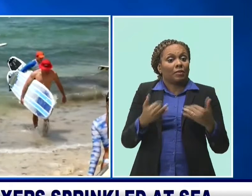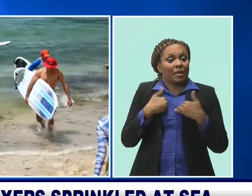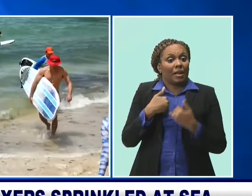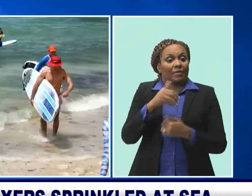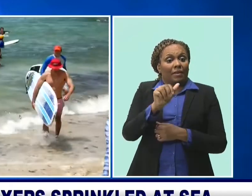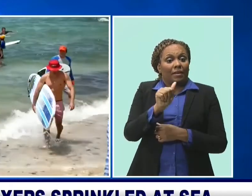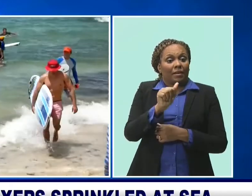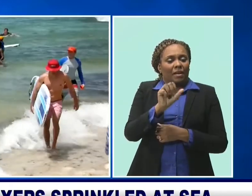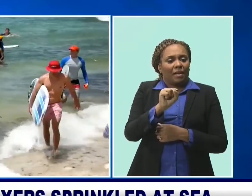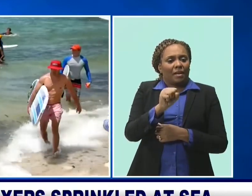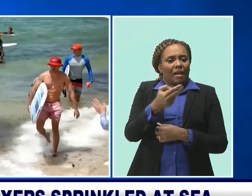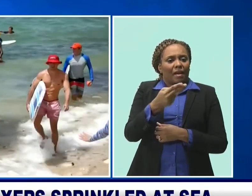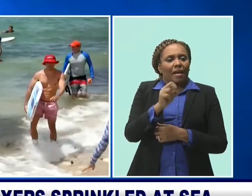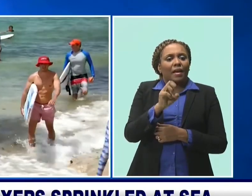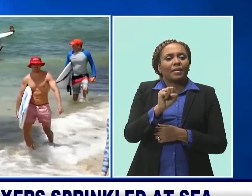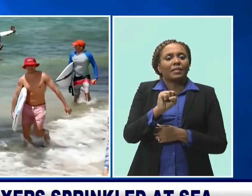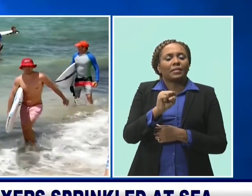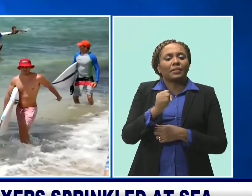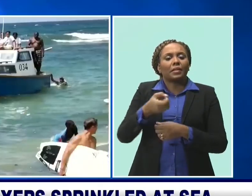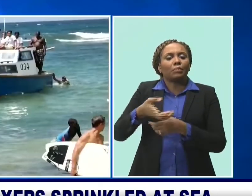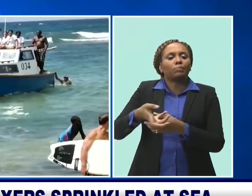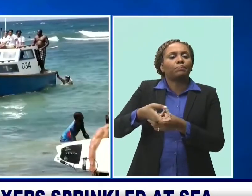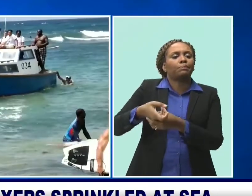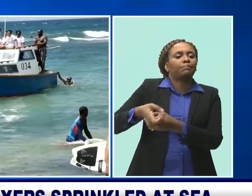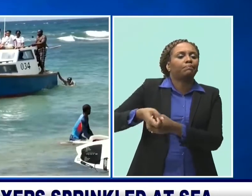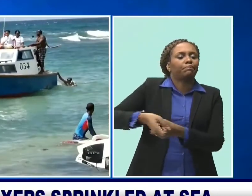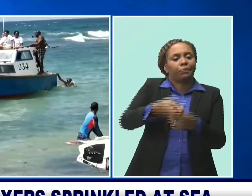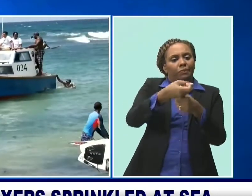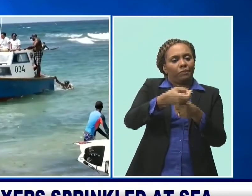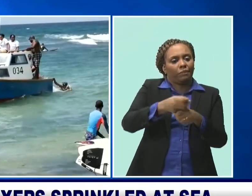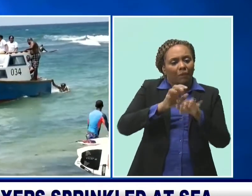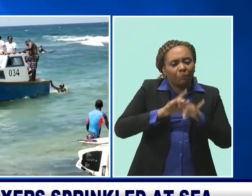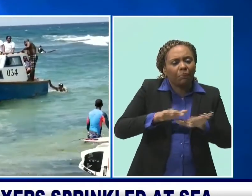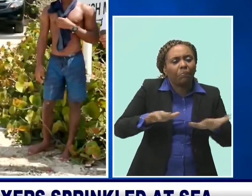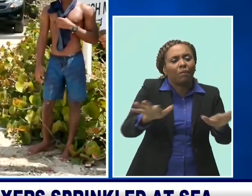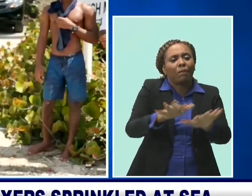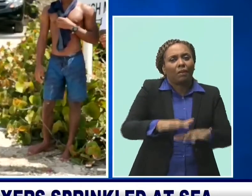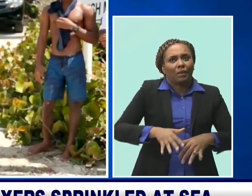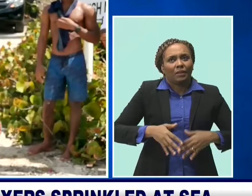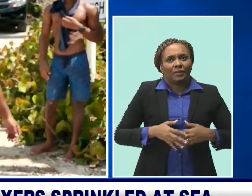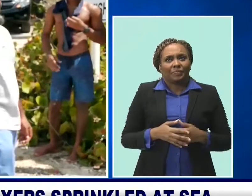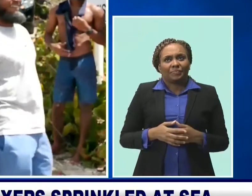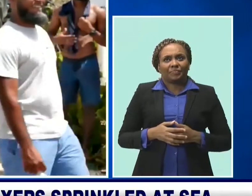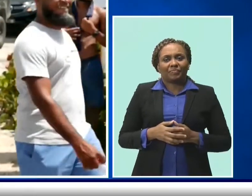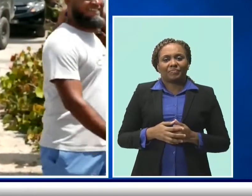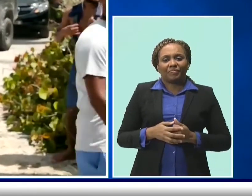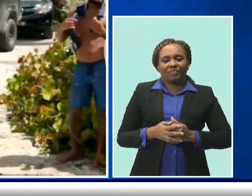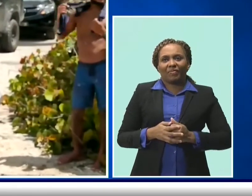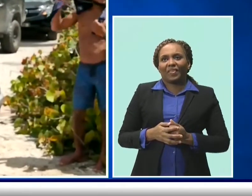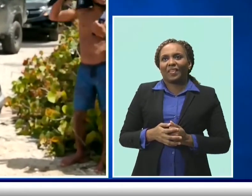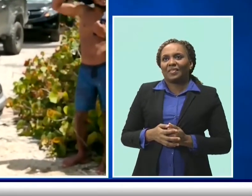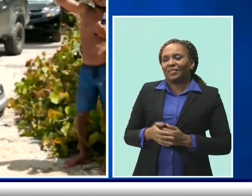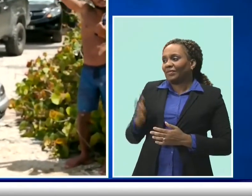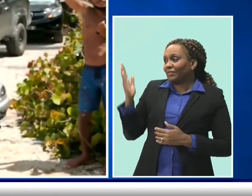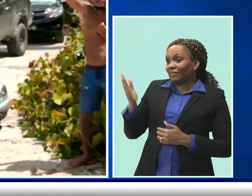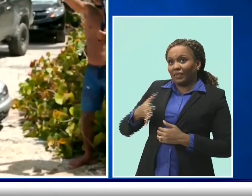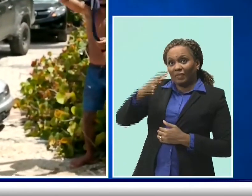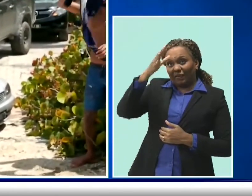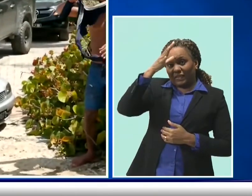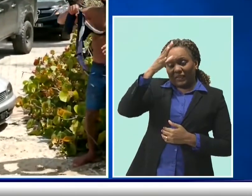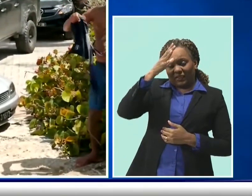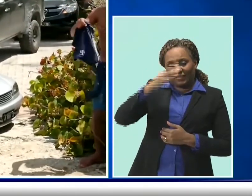father, Melvin Mears, is appreciative of all the support. Wow, today was overwhelming. I